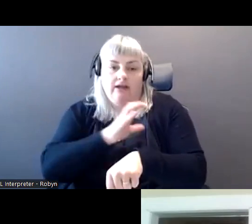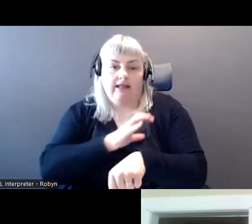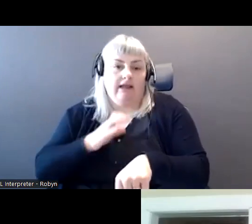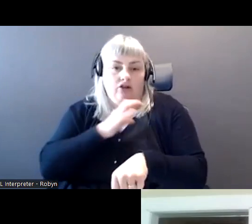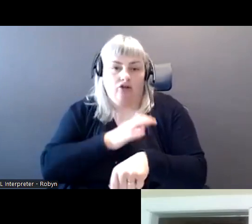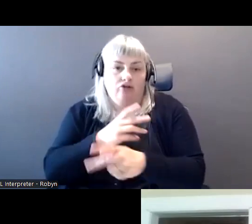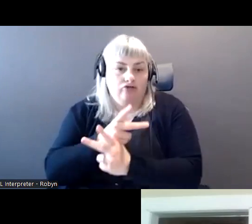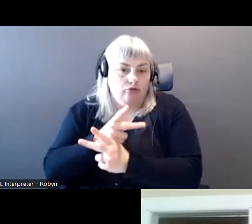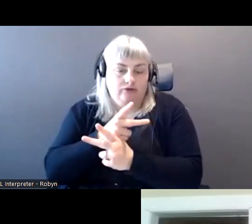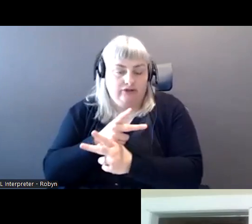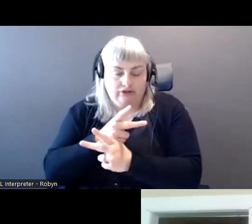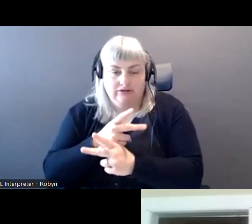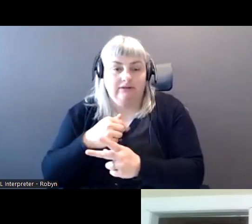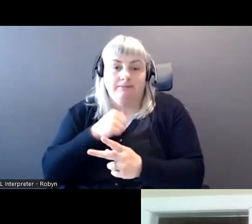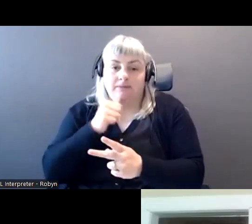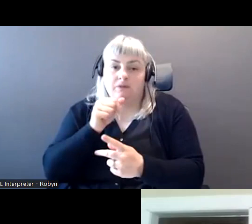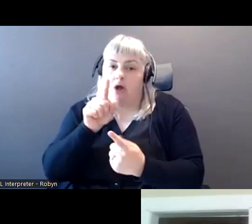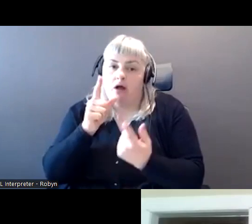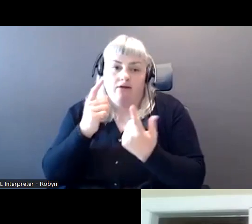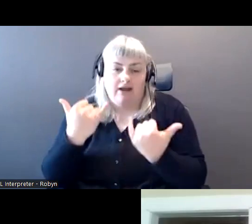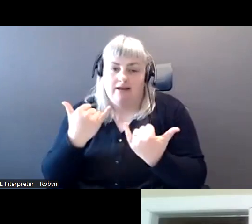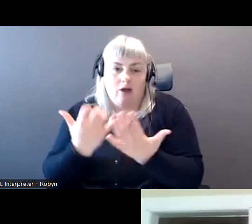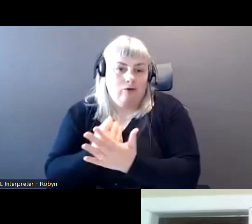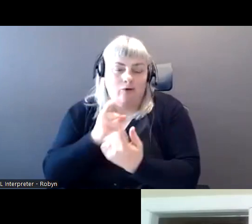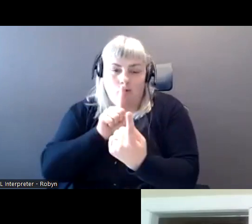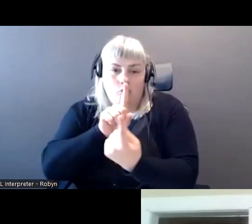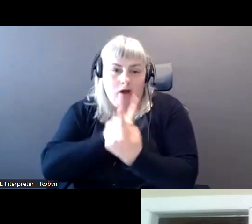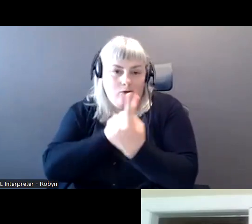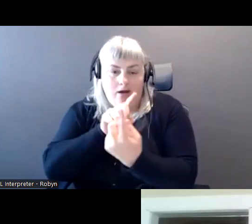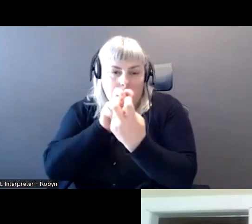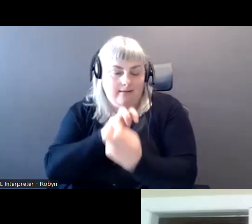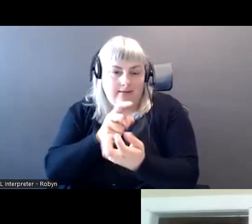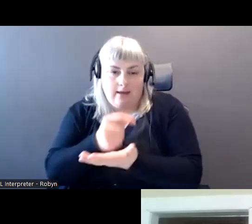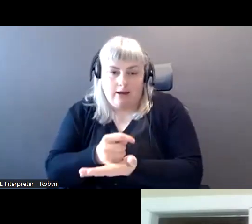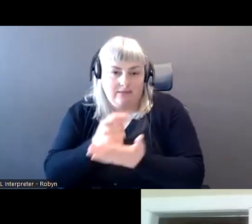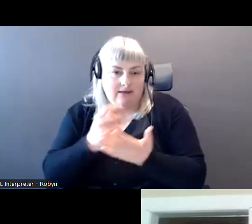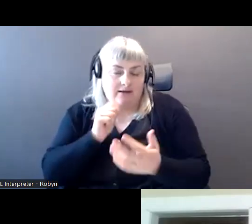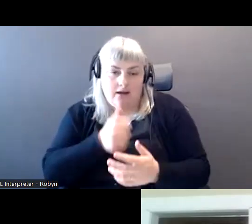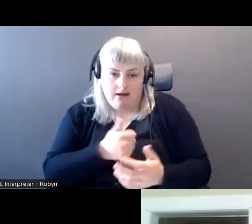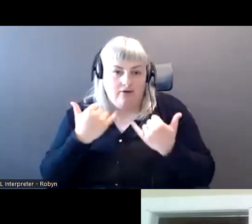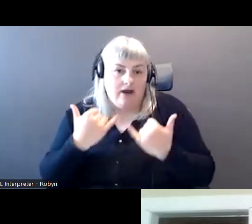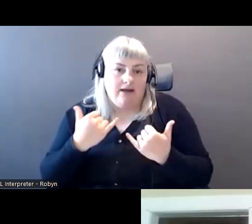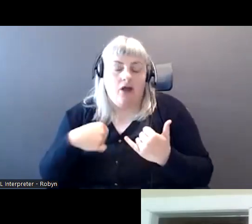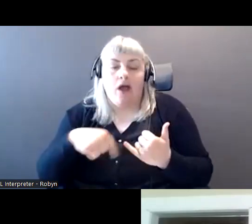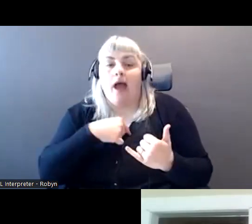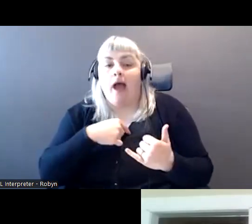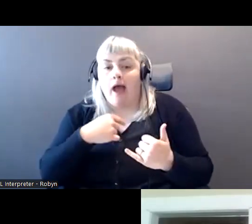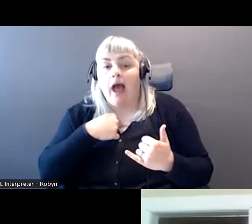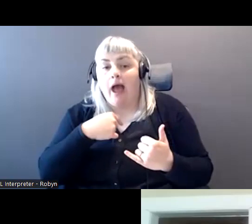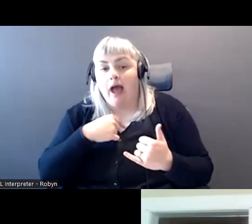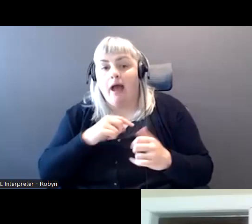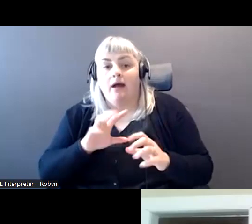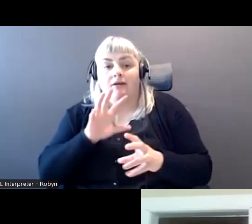not doing one-on-one therapy. Right now I'm doing clinical supervision,